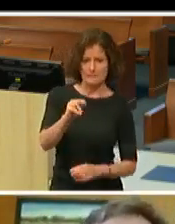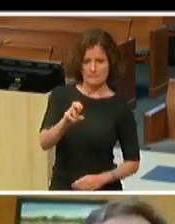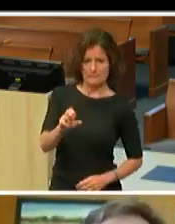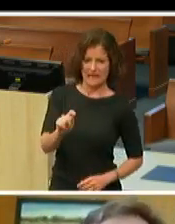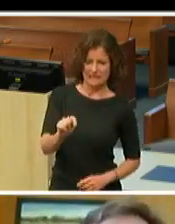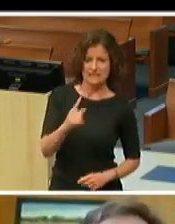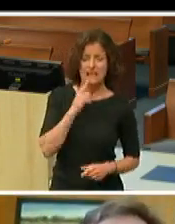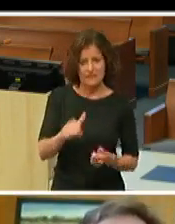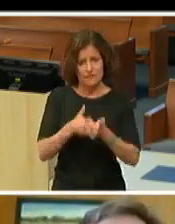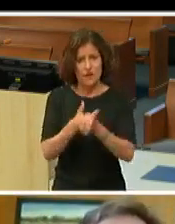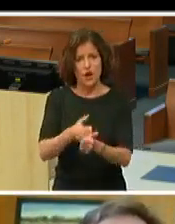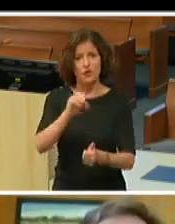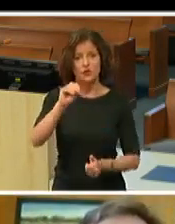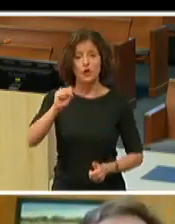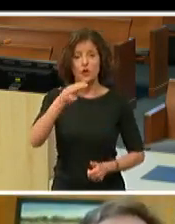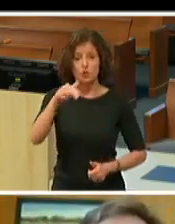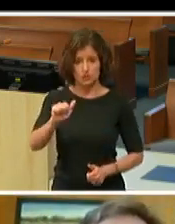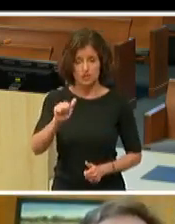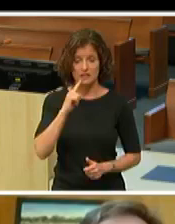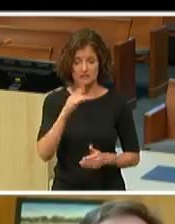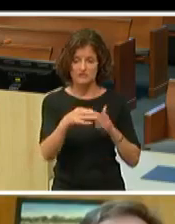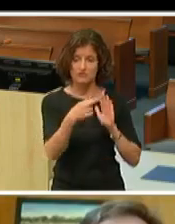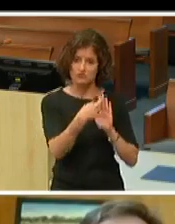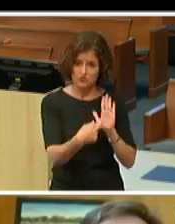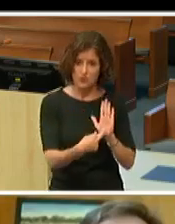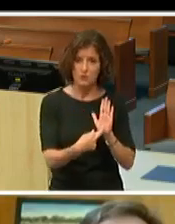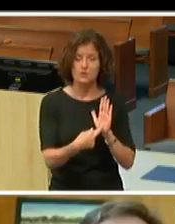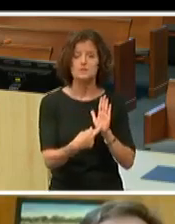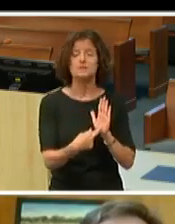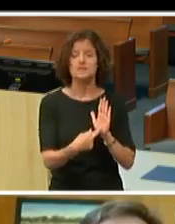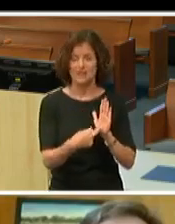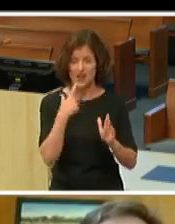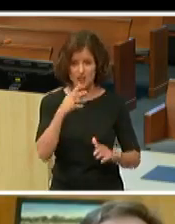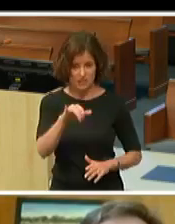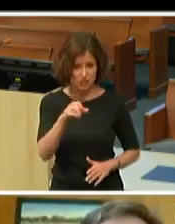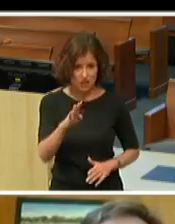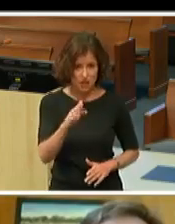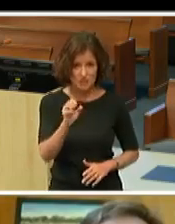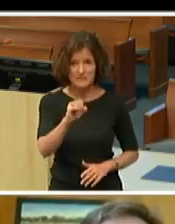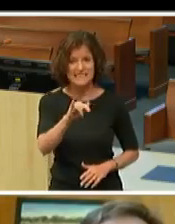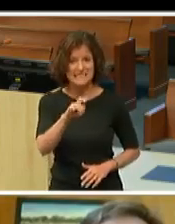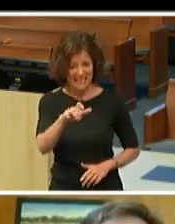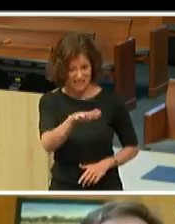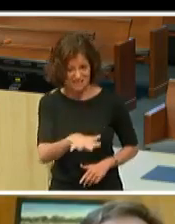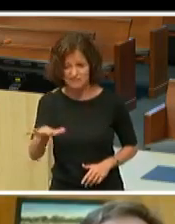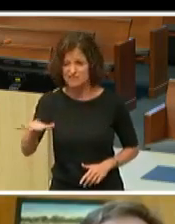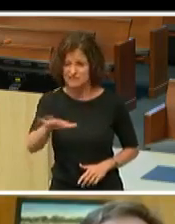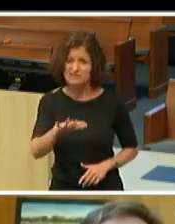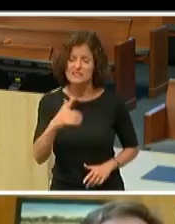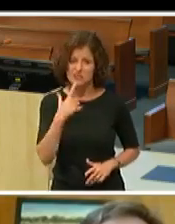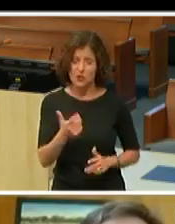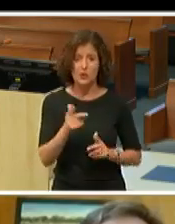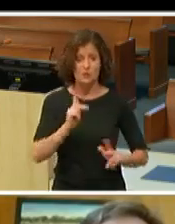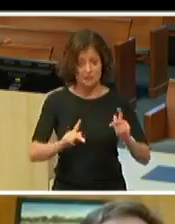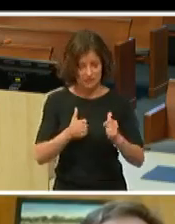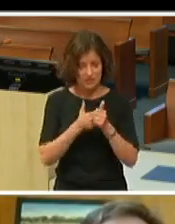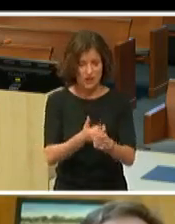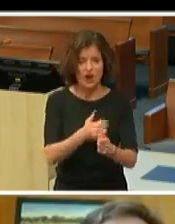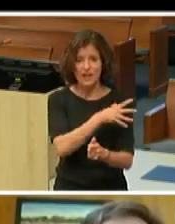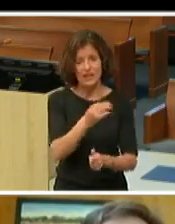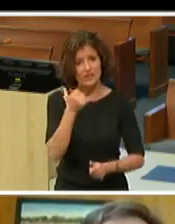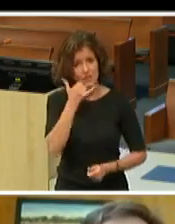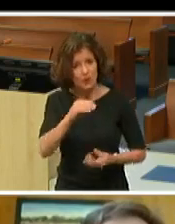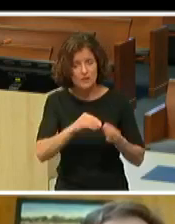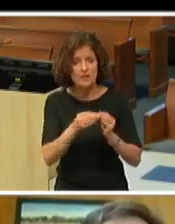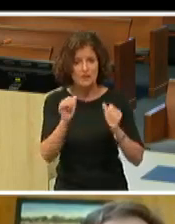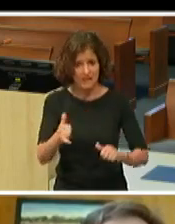guidelines, making them on a job site, and providing a line for somebody to call. Now, my question